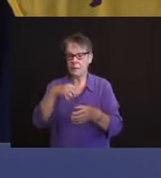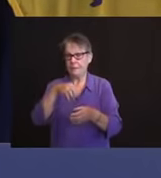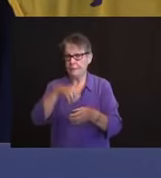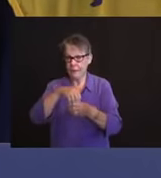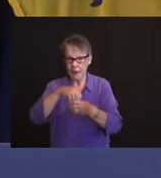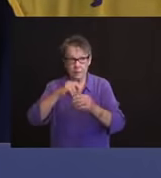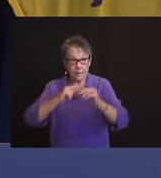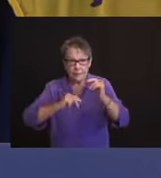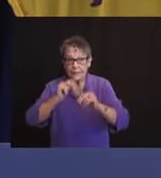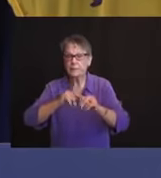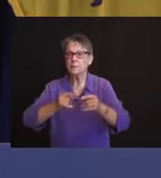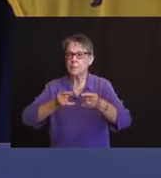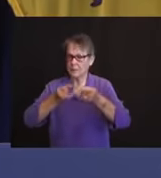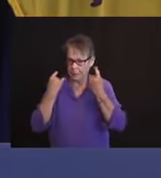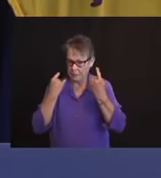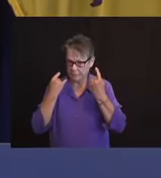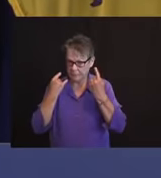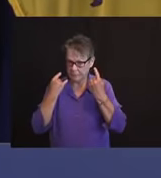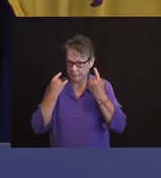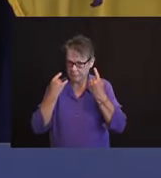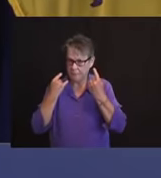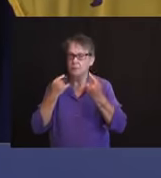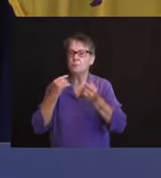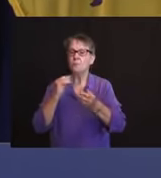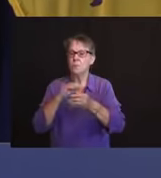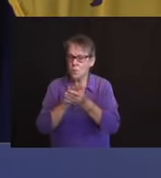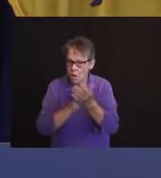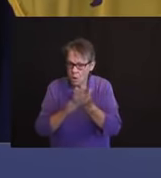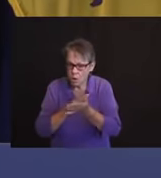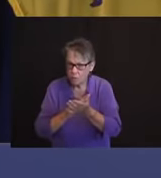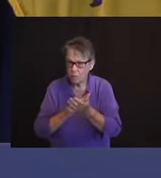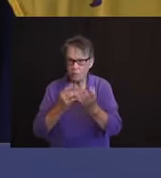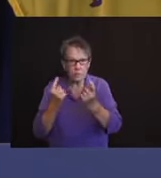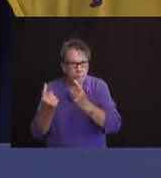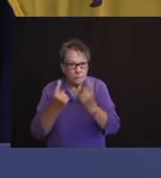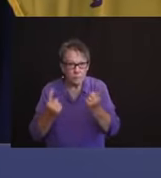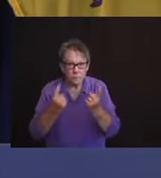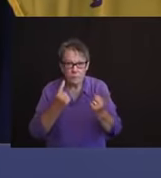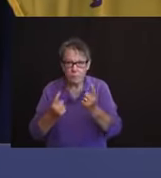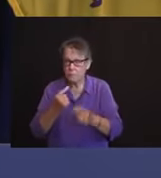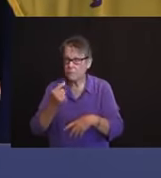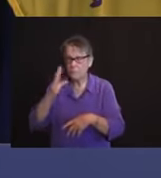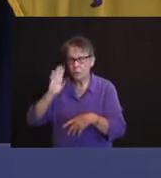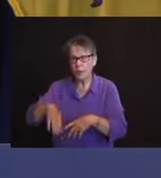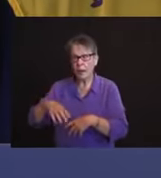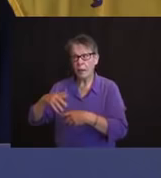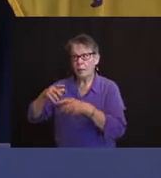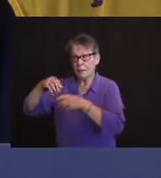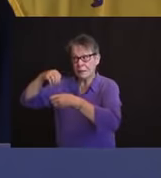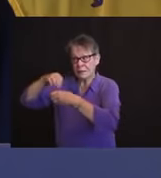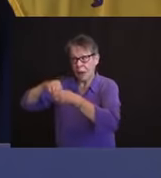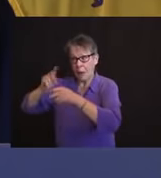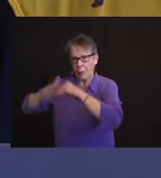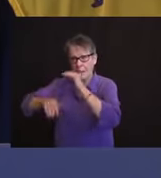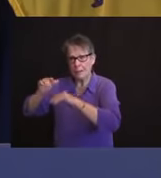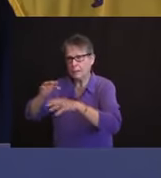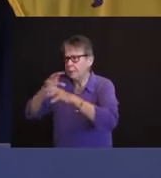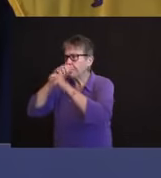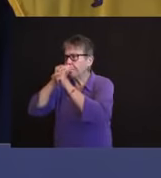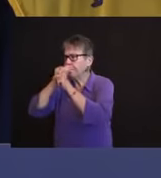social distancing. Remember that inside is harder than outside. The virus is tougher on the inside than it is on the outside, and